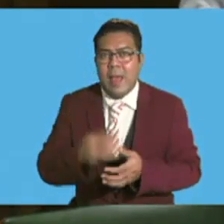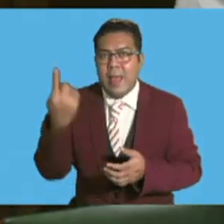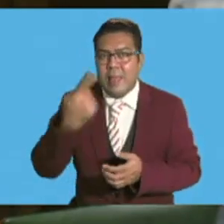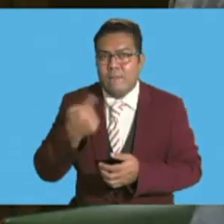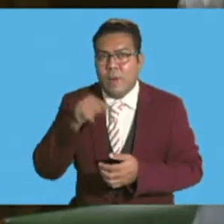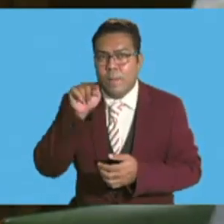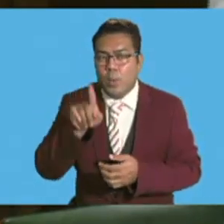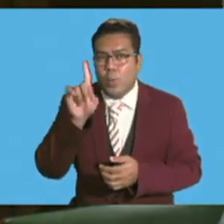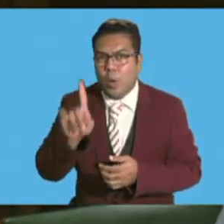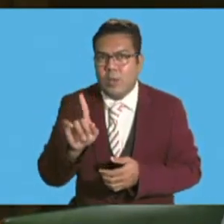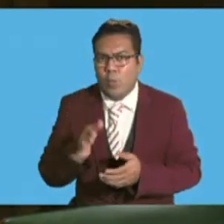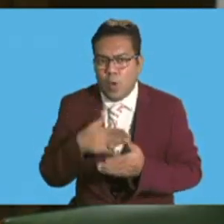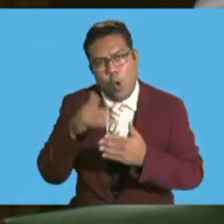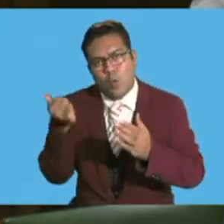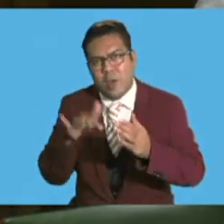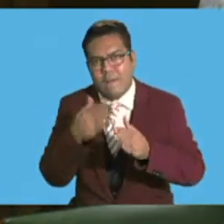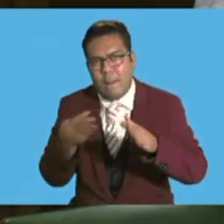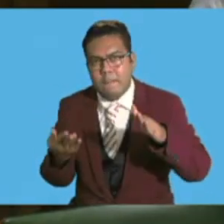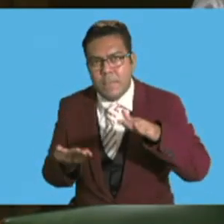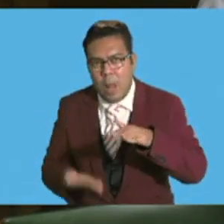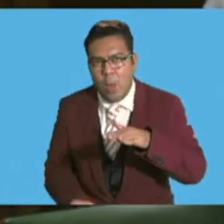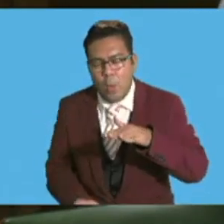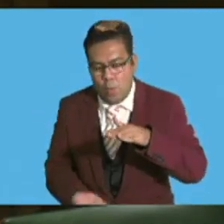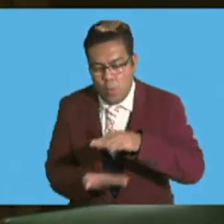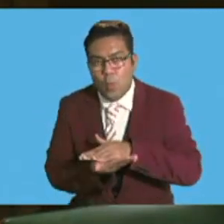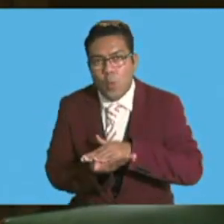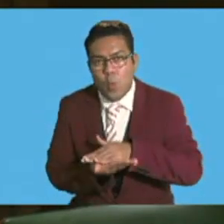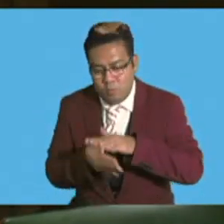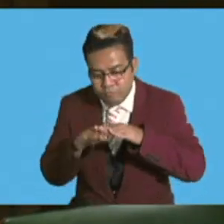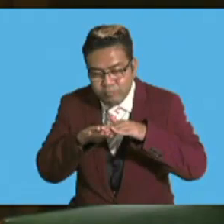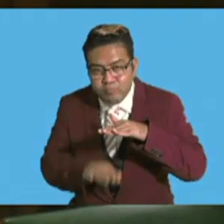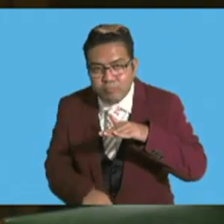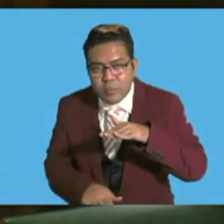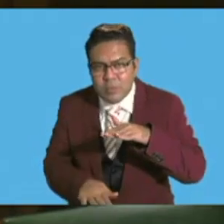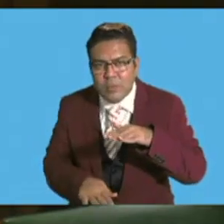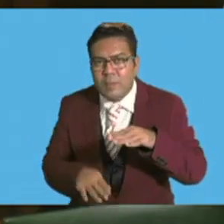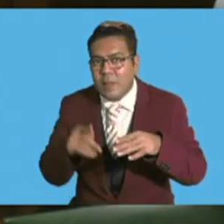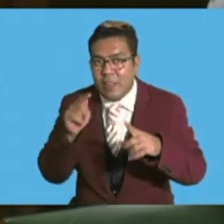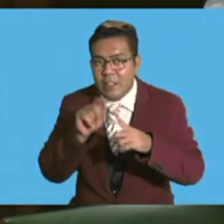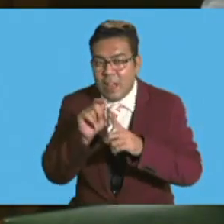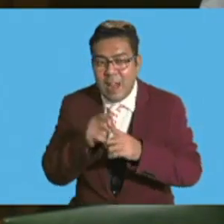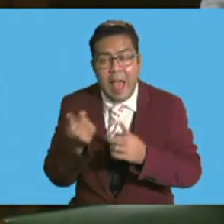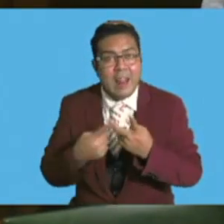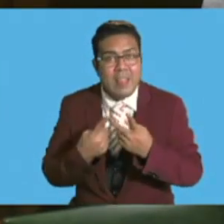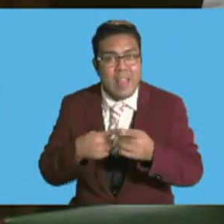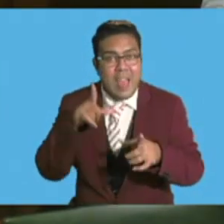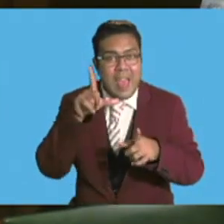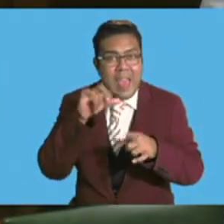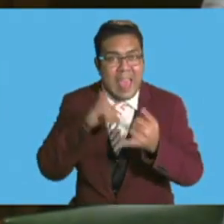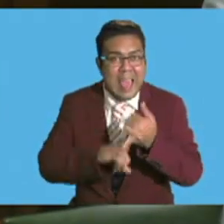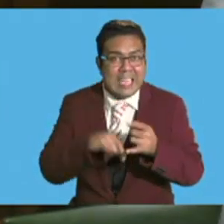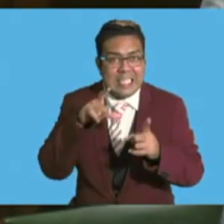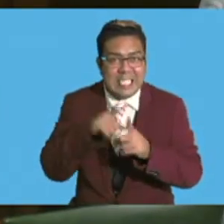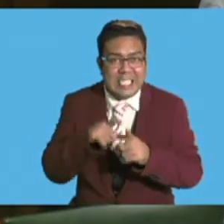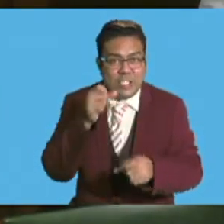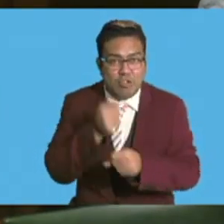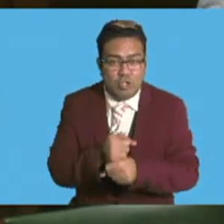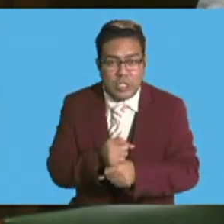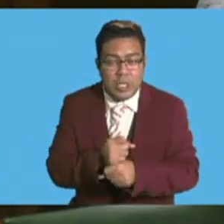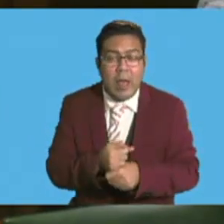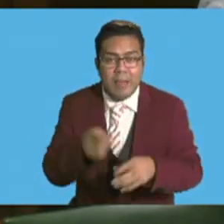11.1, we're already below the target. Another SDG target is the under 5 mortality